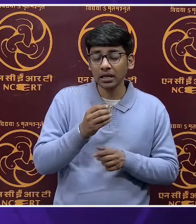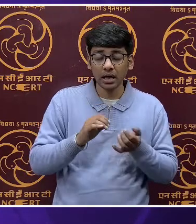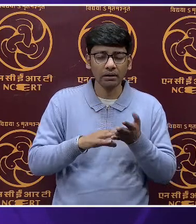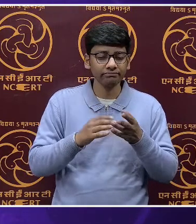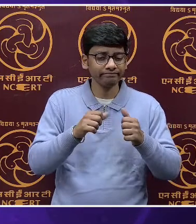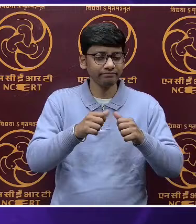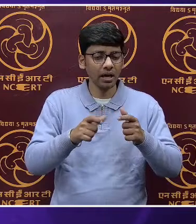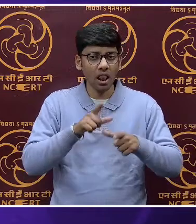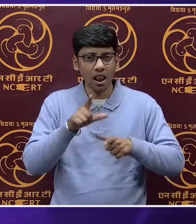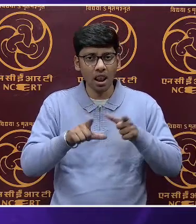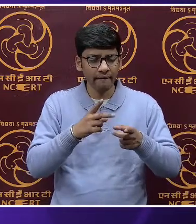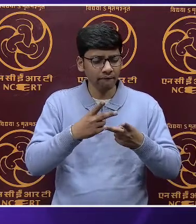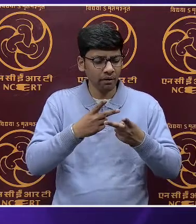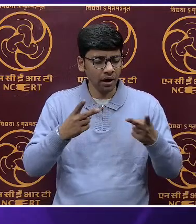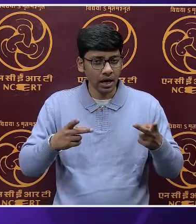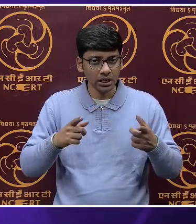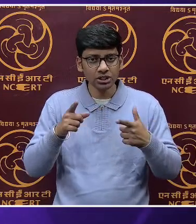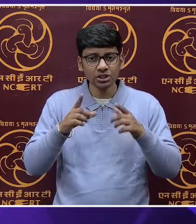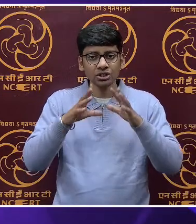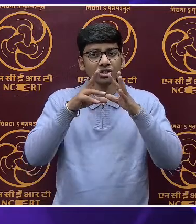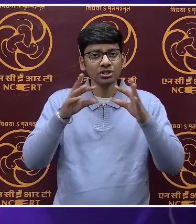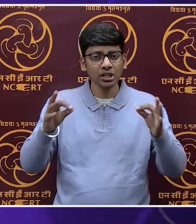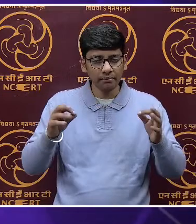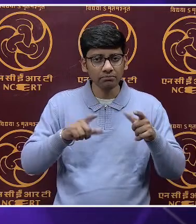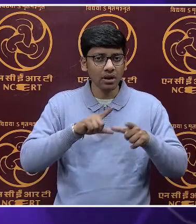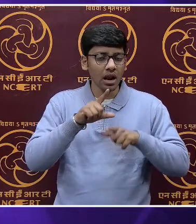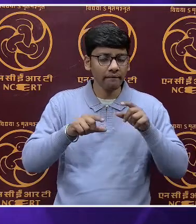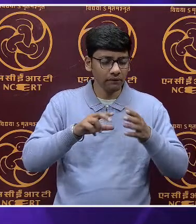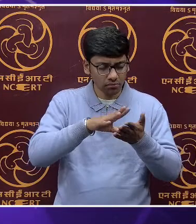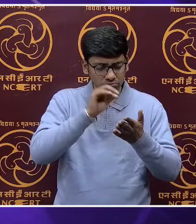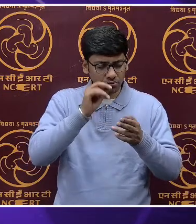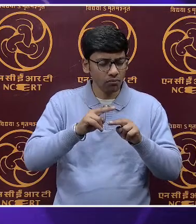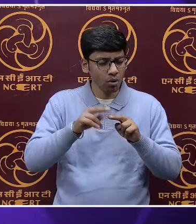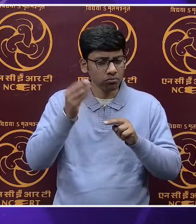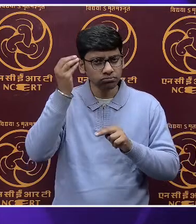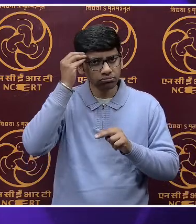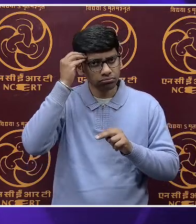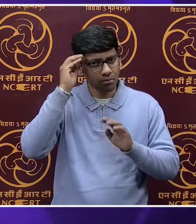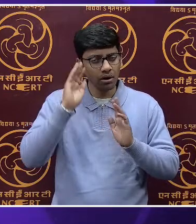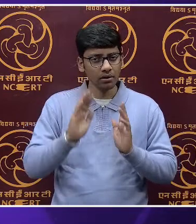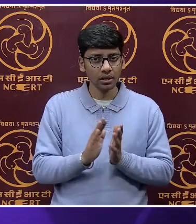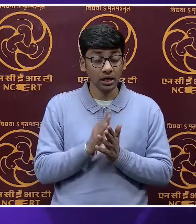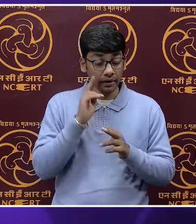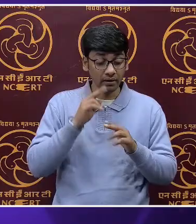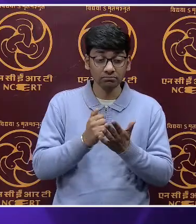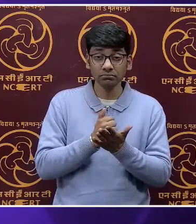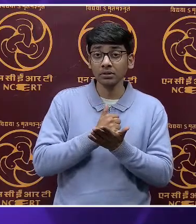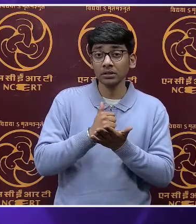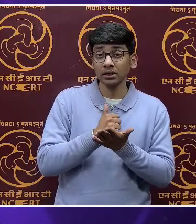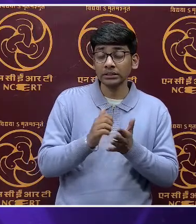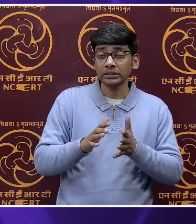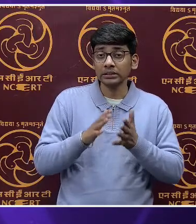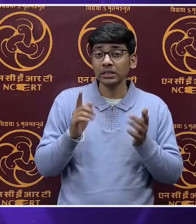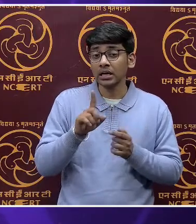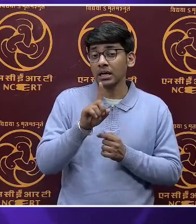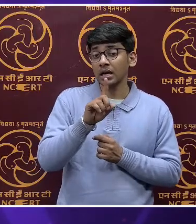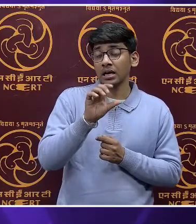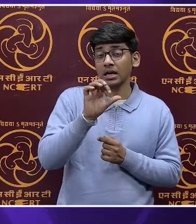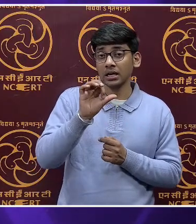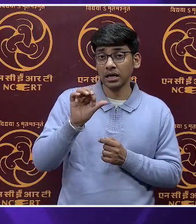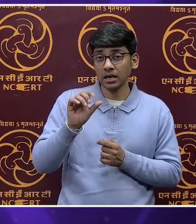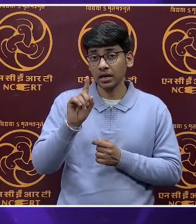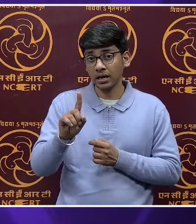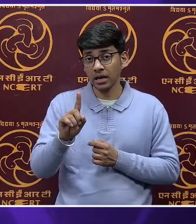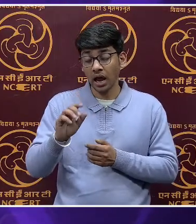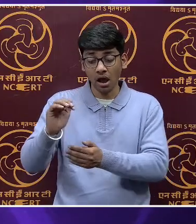learned Japanese and French, and if you see, she again says if you work hard, you will get there. And in 1991, she receives